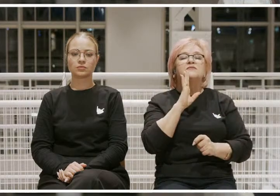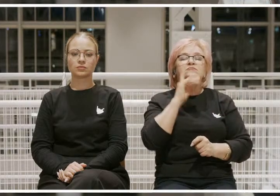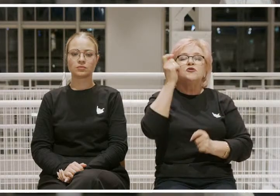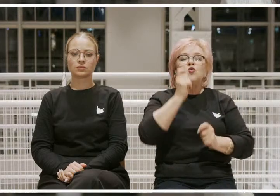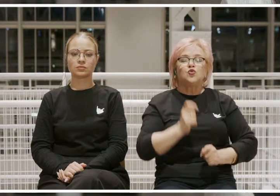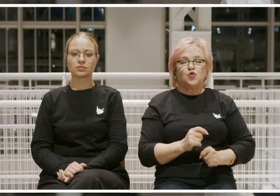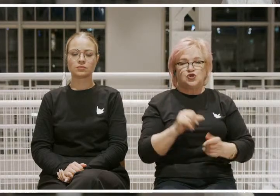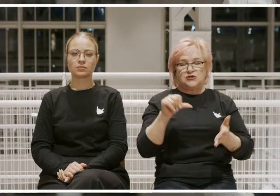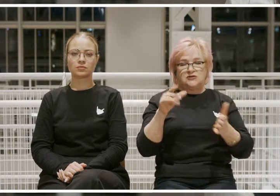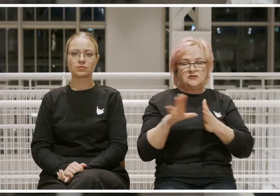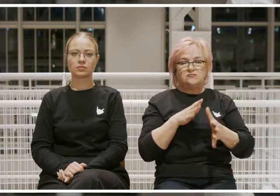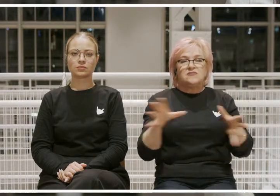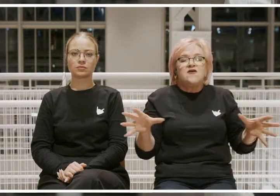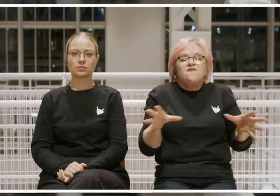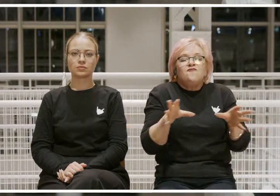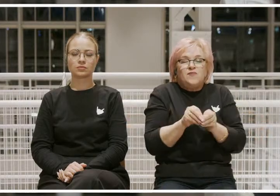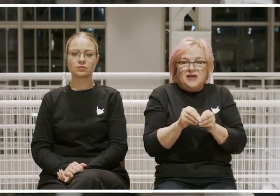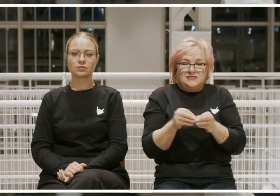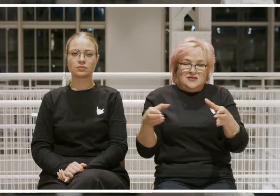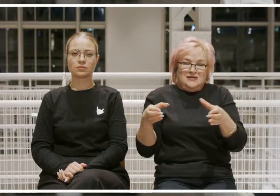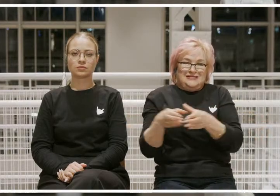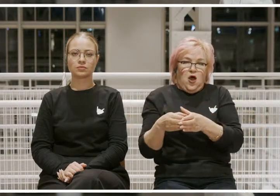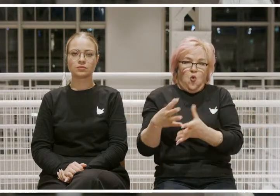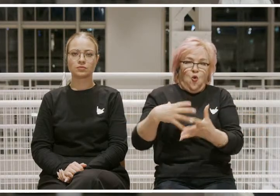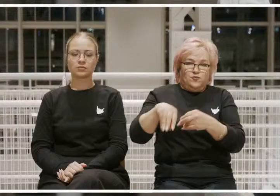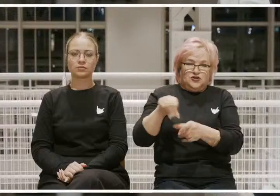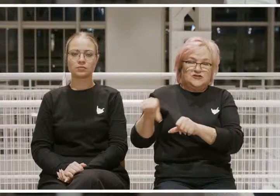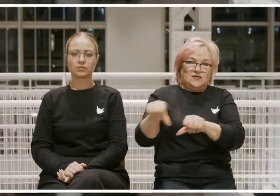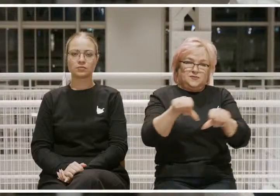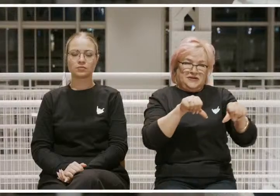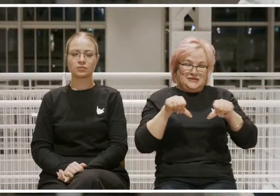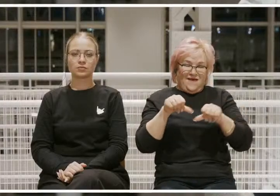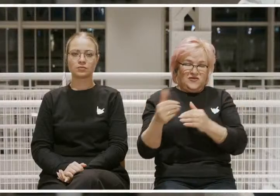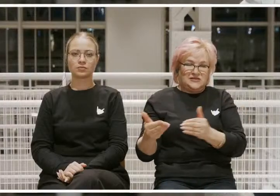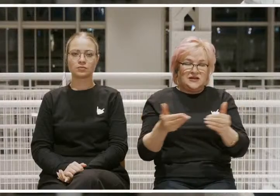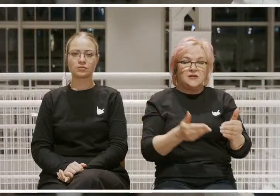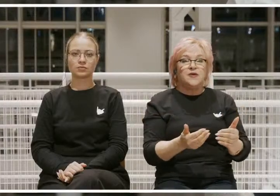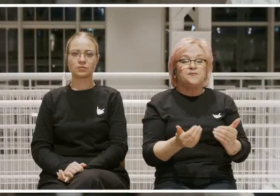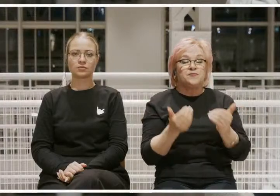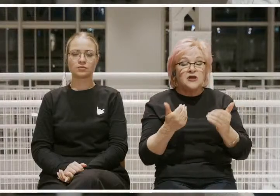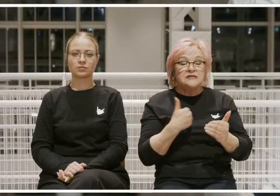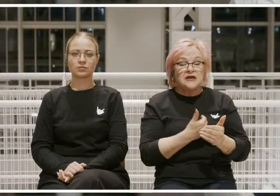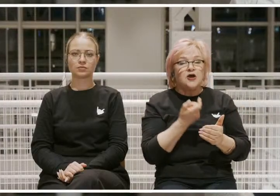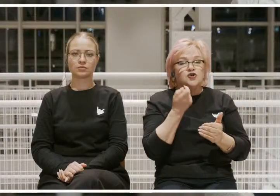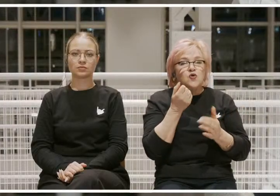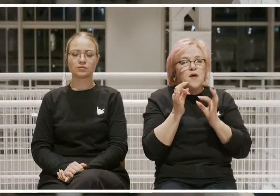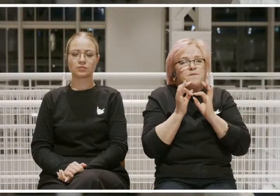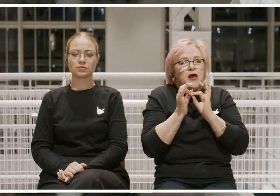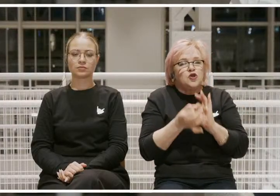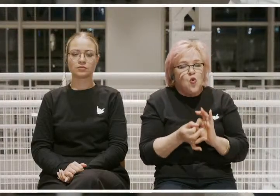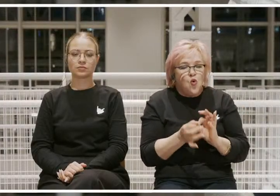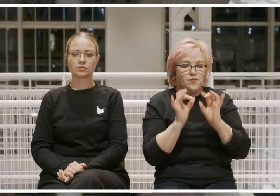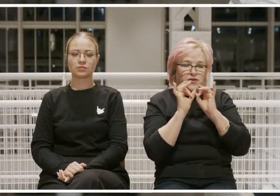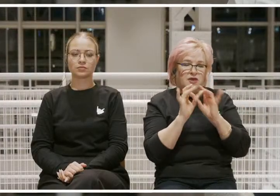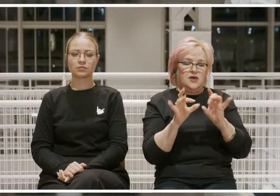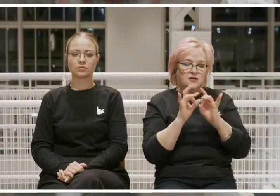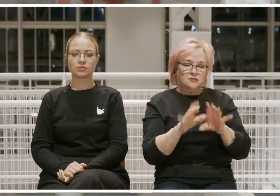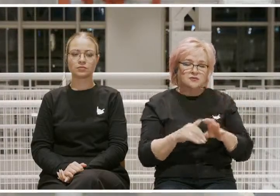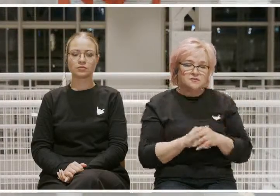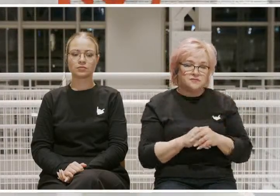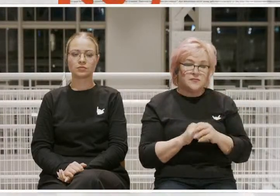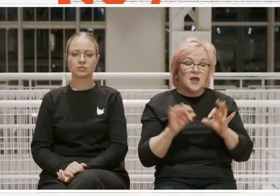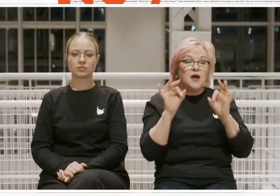I'm going to talk in detail about this one, so we can skip. So